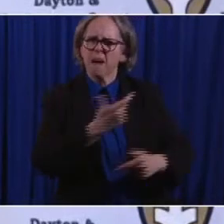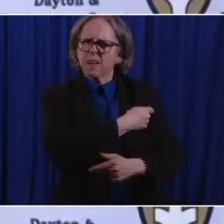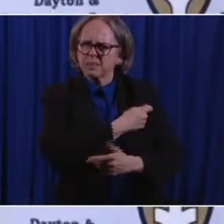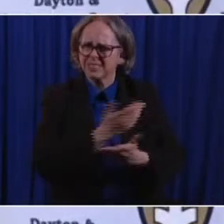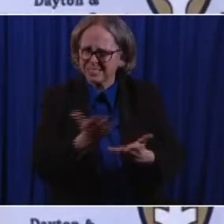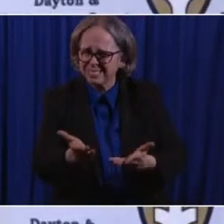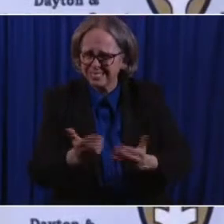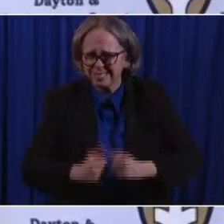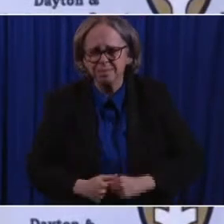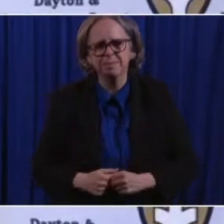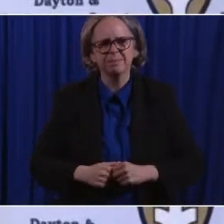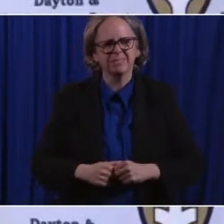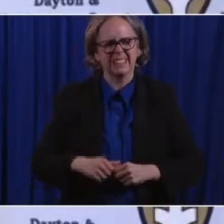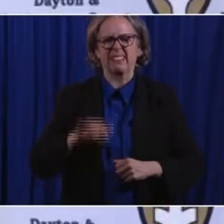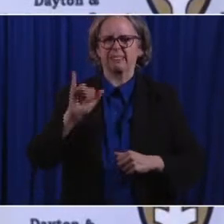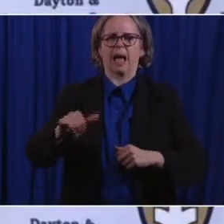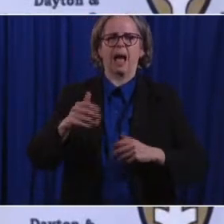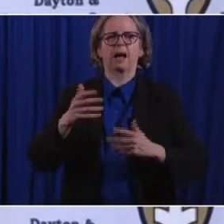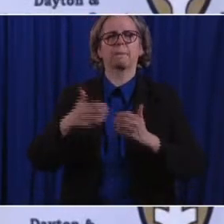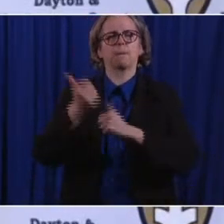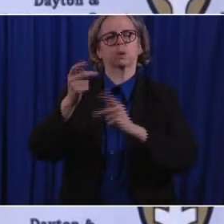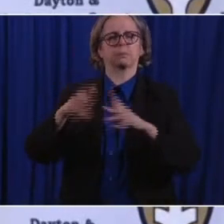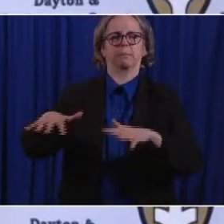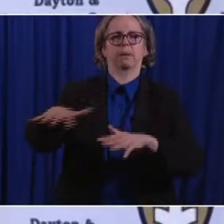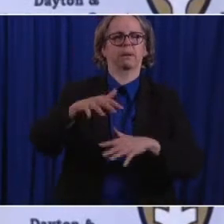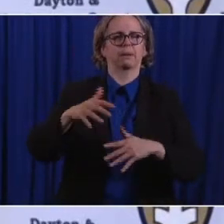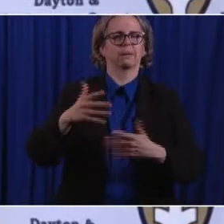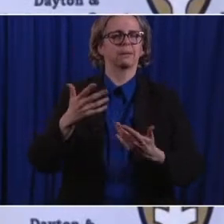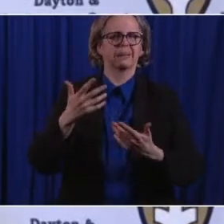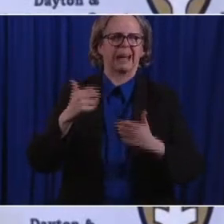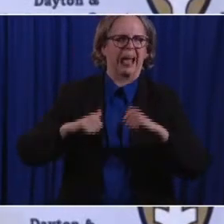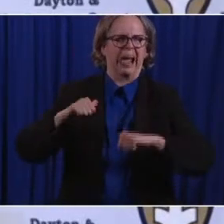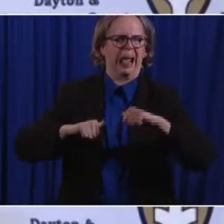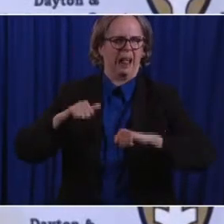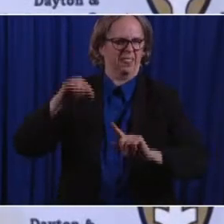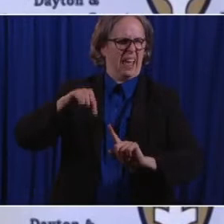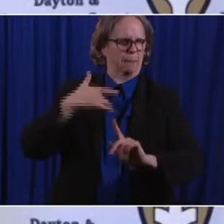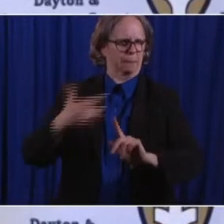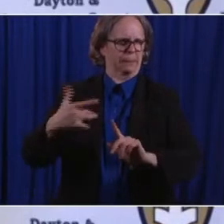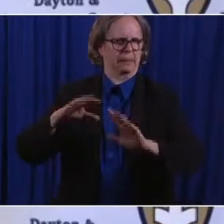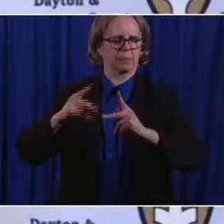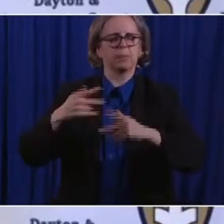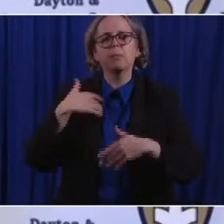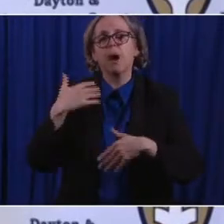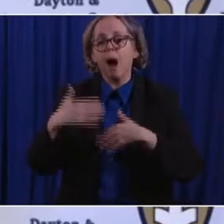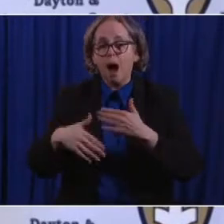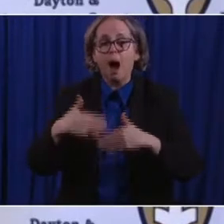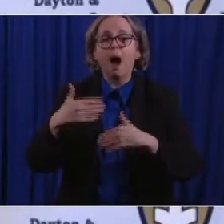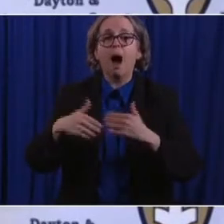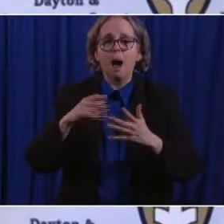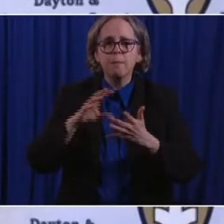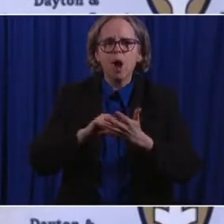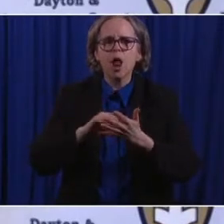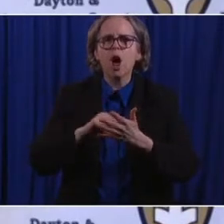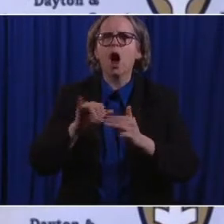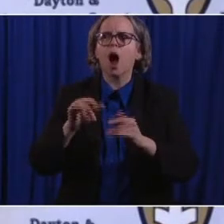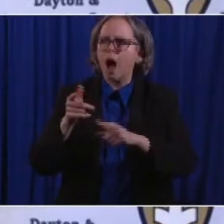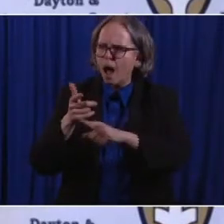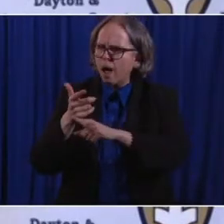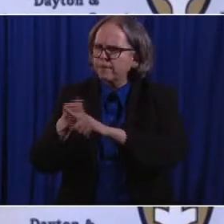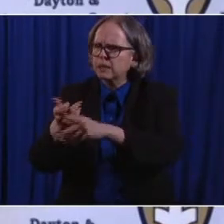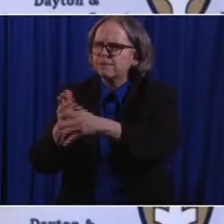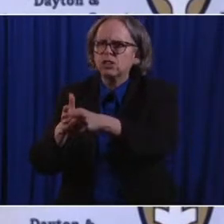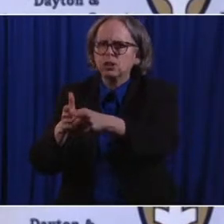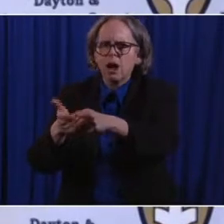And I think as more millions and millions of people across this country are vaccinated every single day, the experience level goes